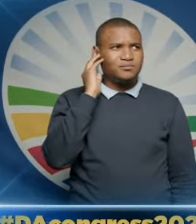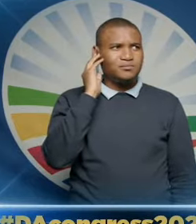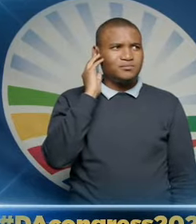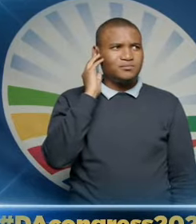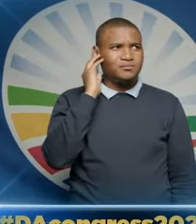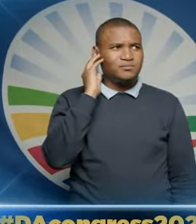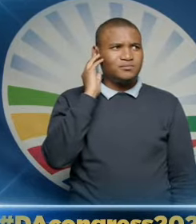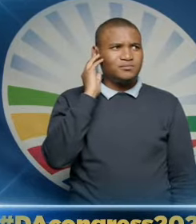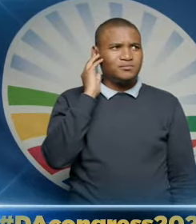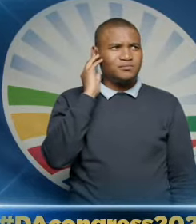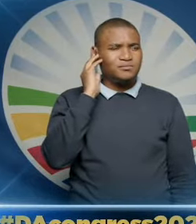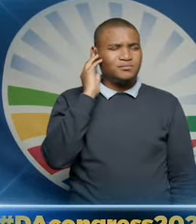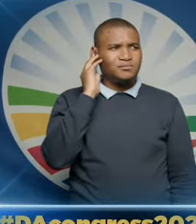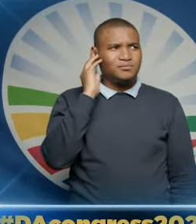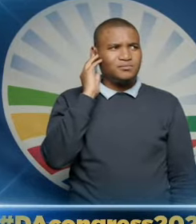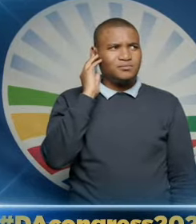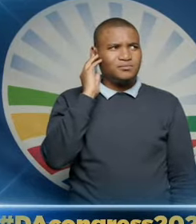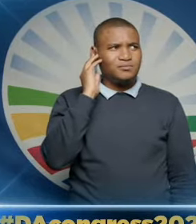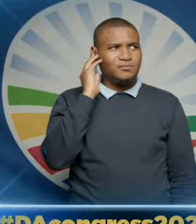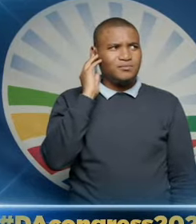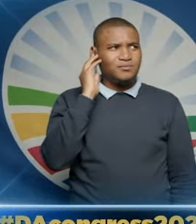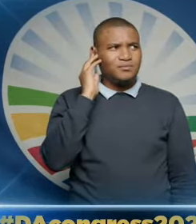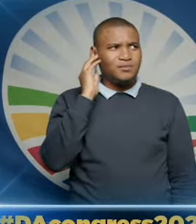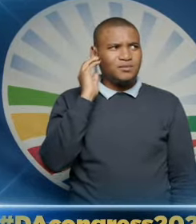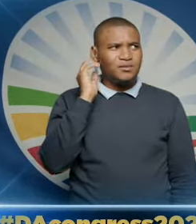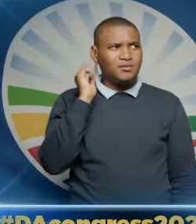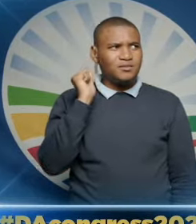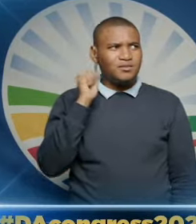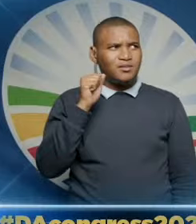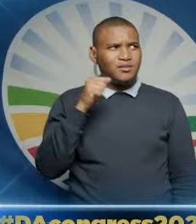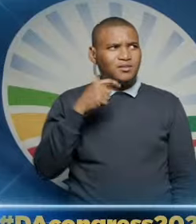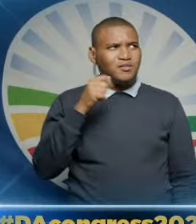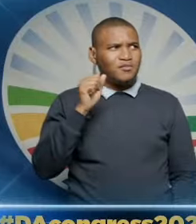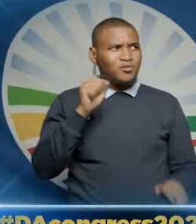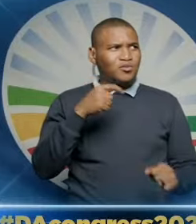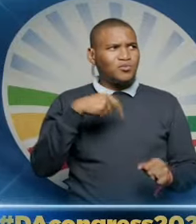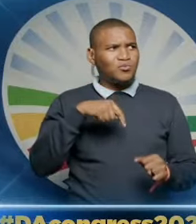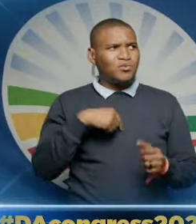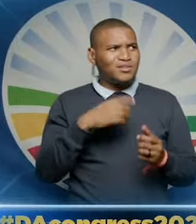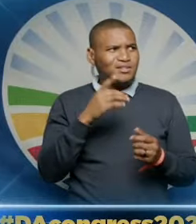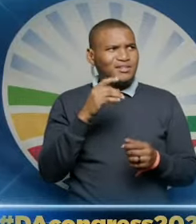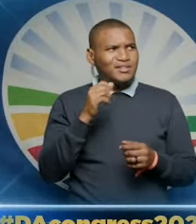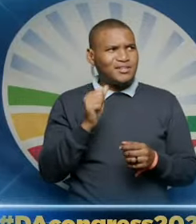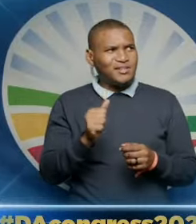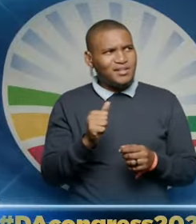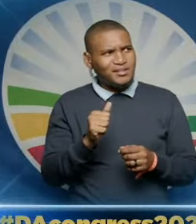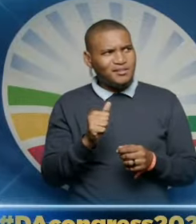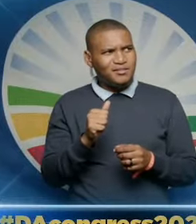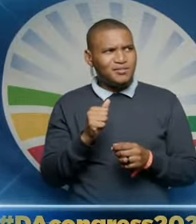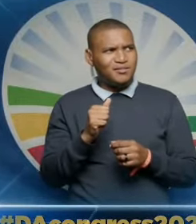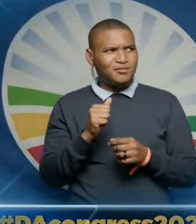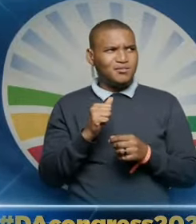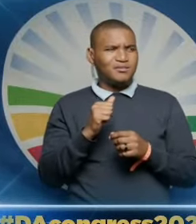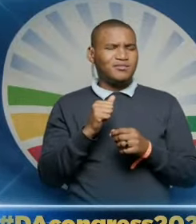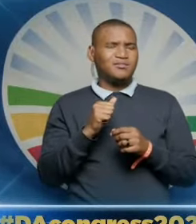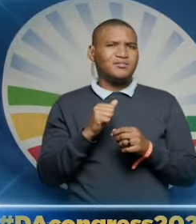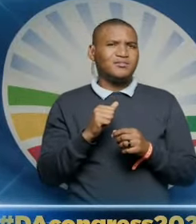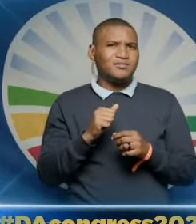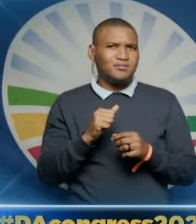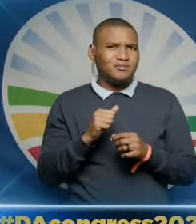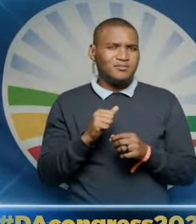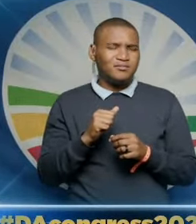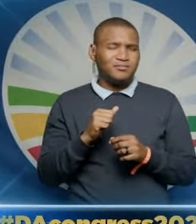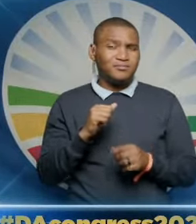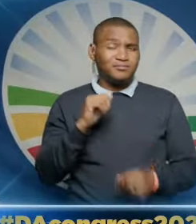policies being implemented in Stellenbosch. Yes, Regan. Of course, we as the DA is committed to saving our residents from